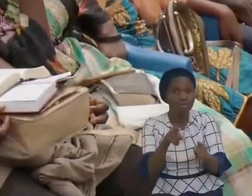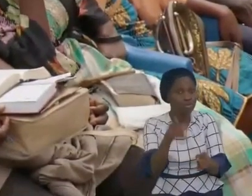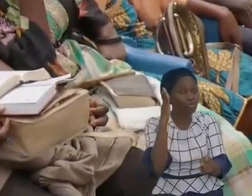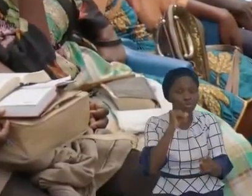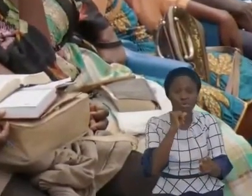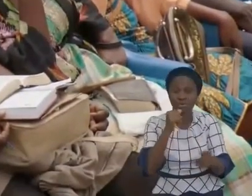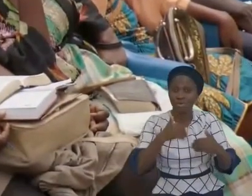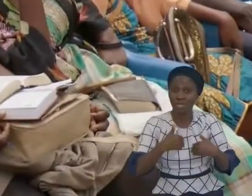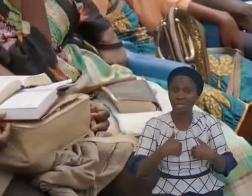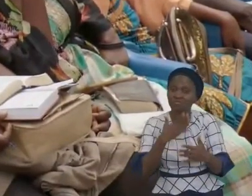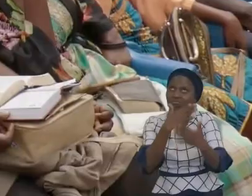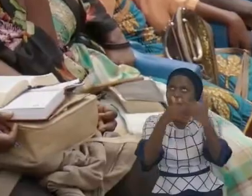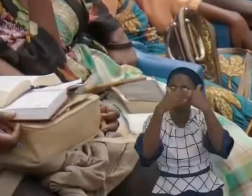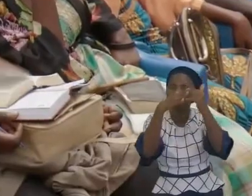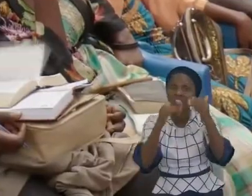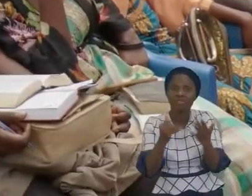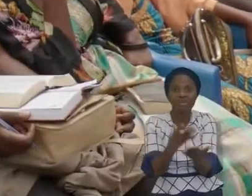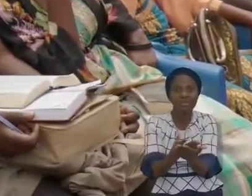value.